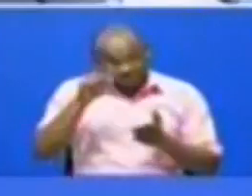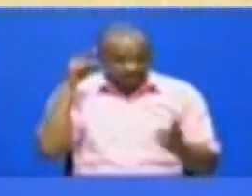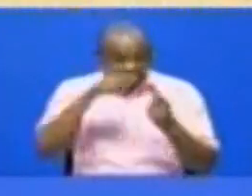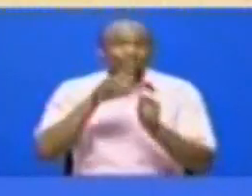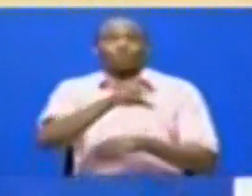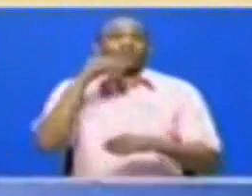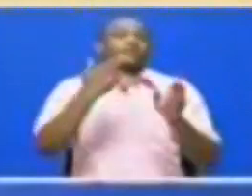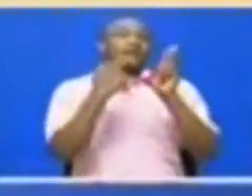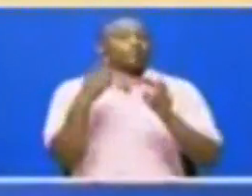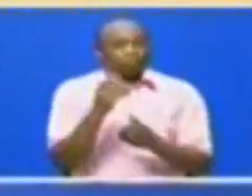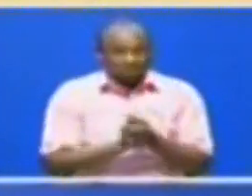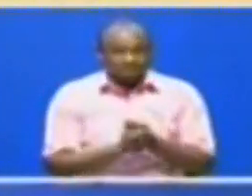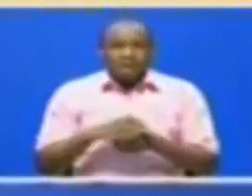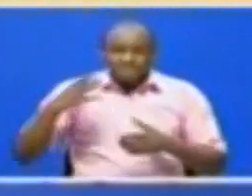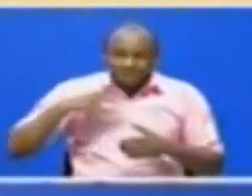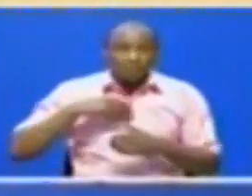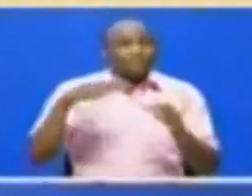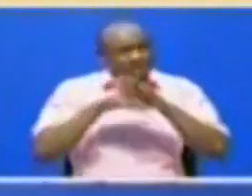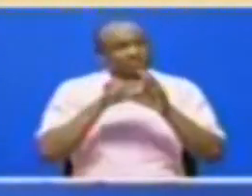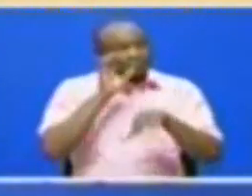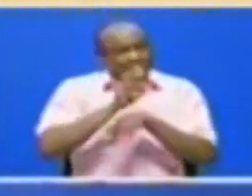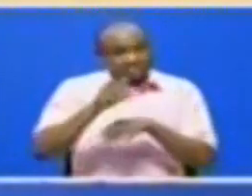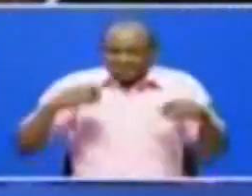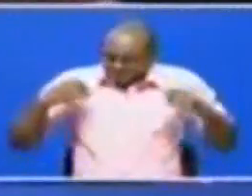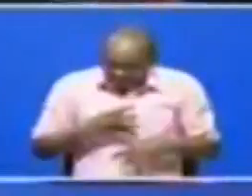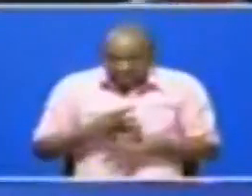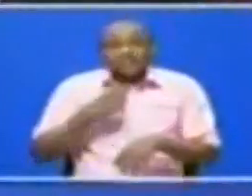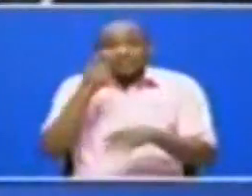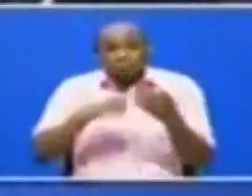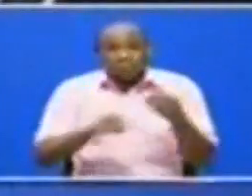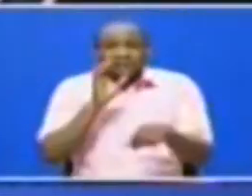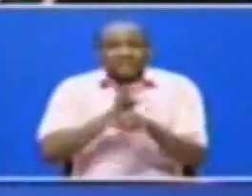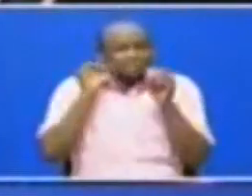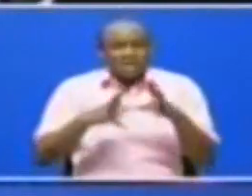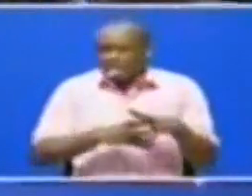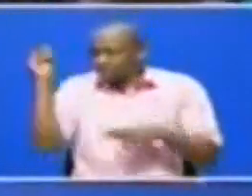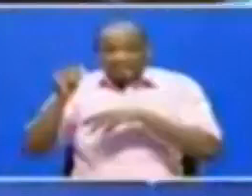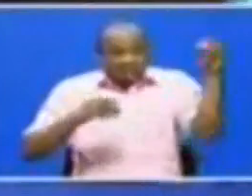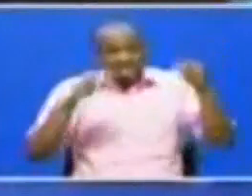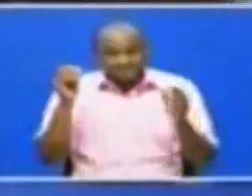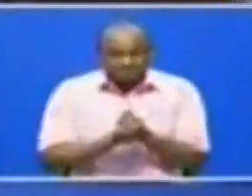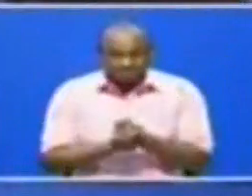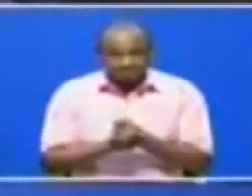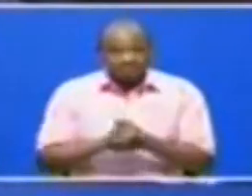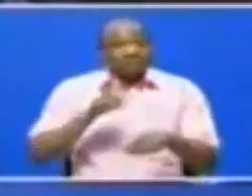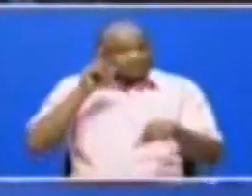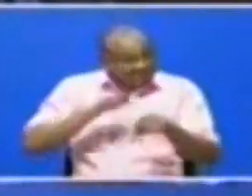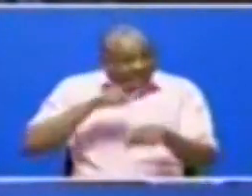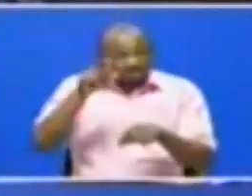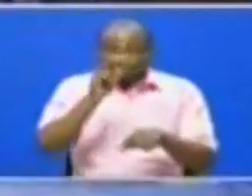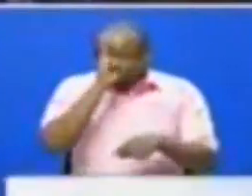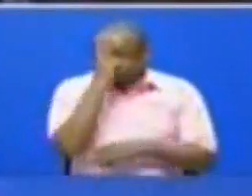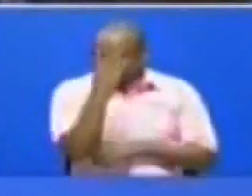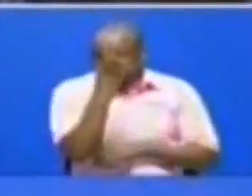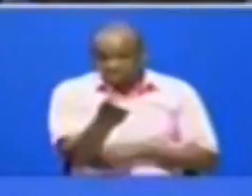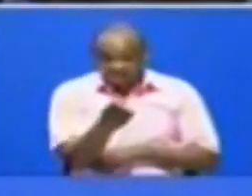silaha. The terrified worshippers gave an account of what took place in the church as everyone scampered for safety. Baada ya kupiga risasi wa maskari wawili